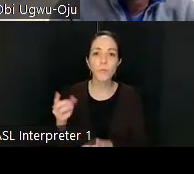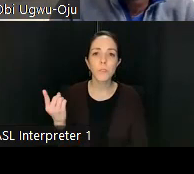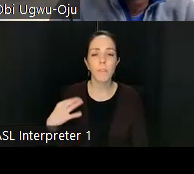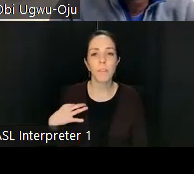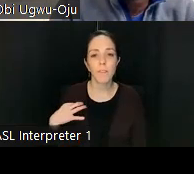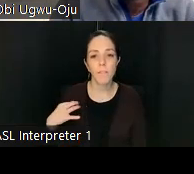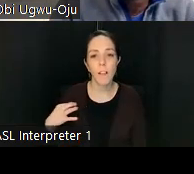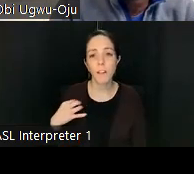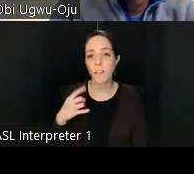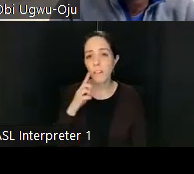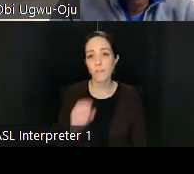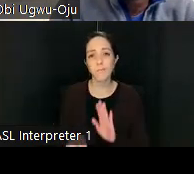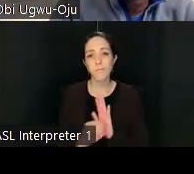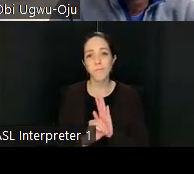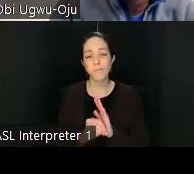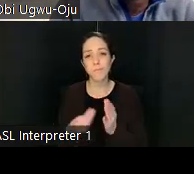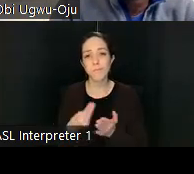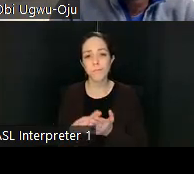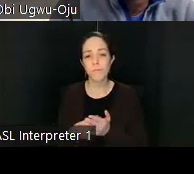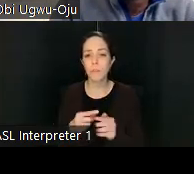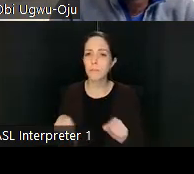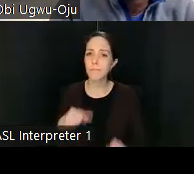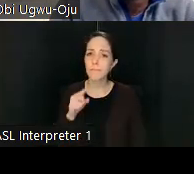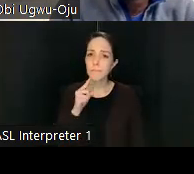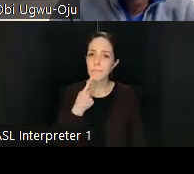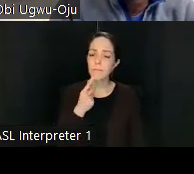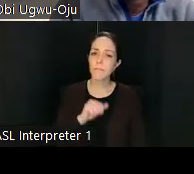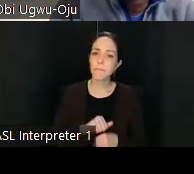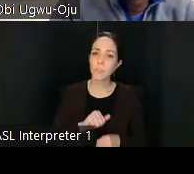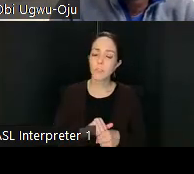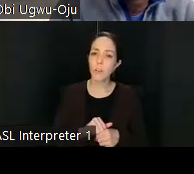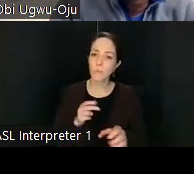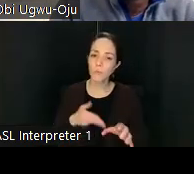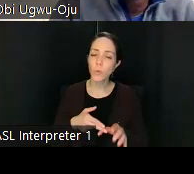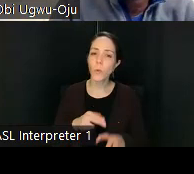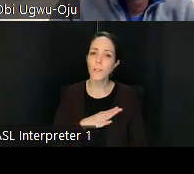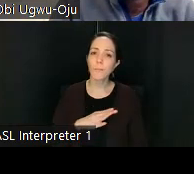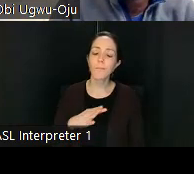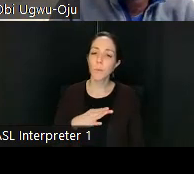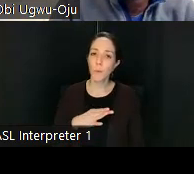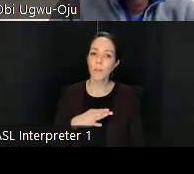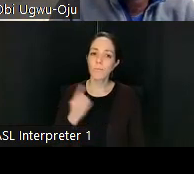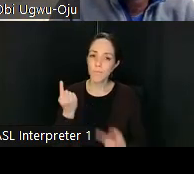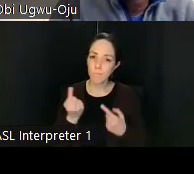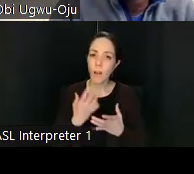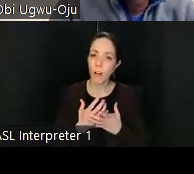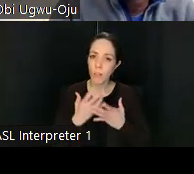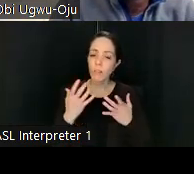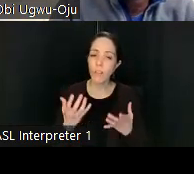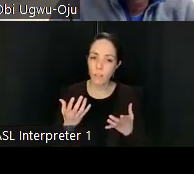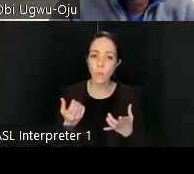zero. And this is a serious job, being on a board. And I'm just asking everyone to